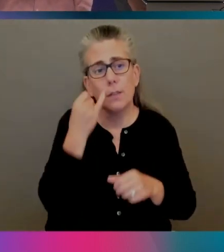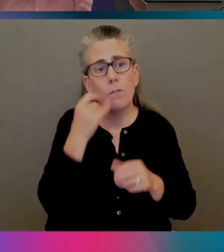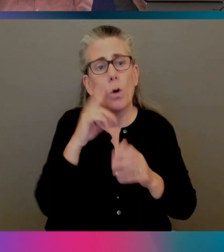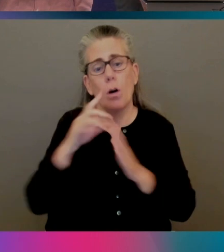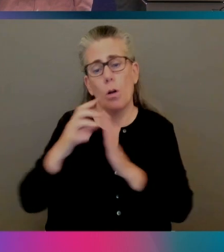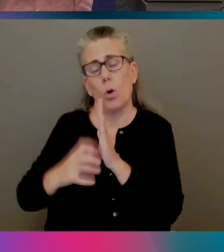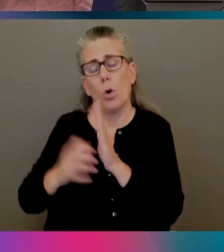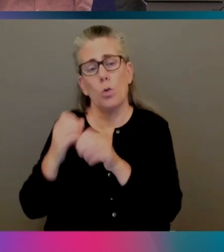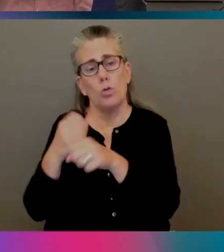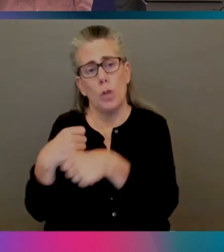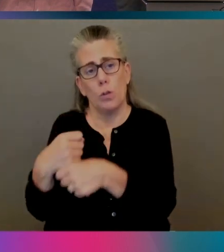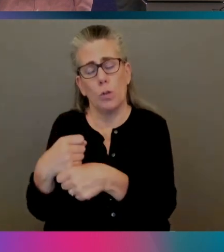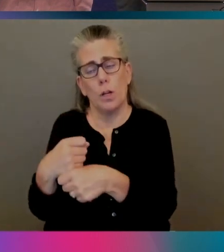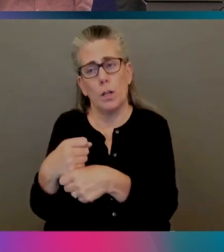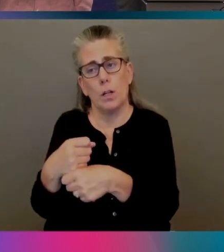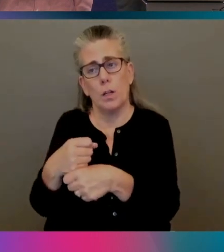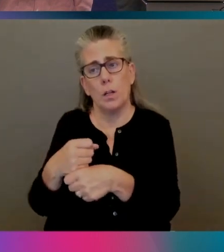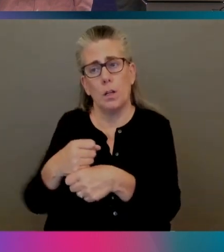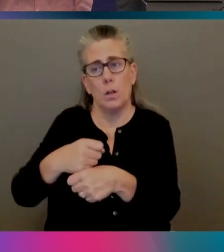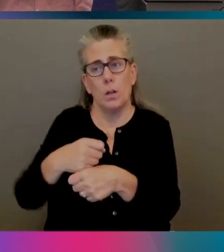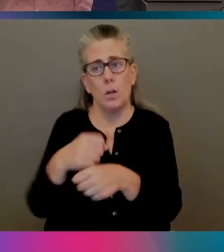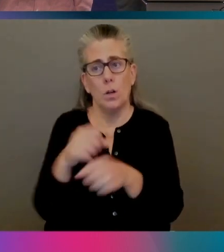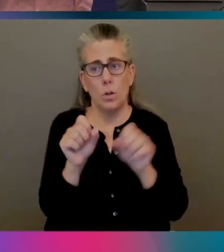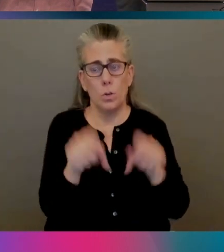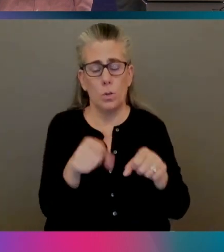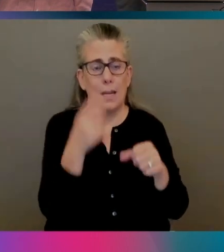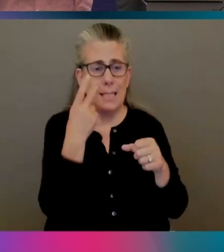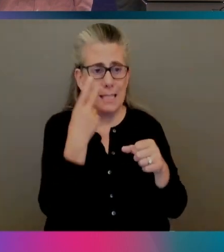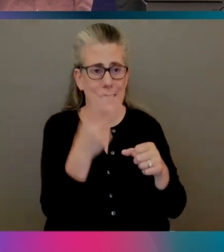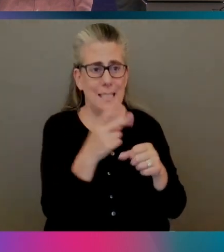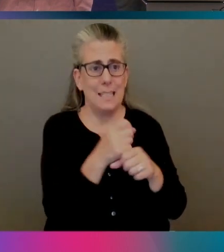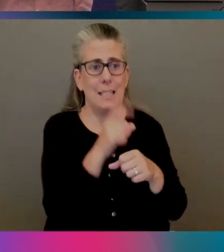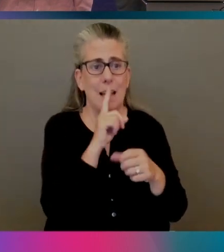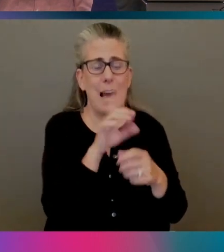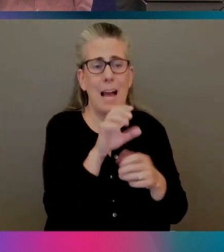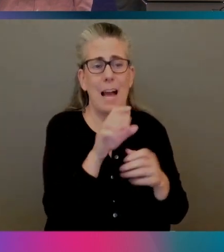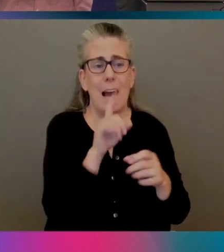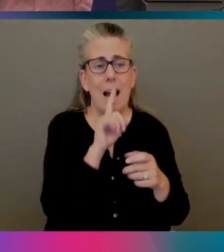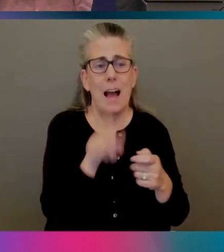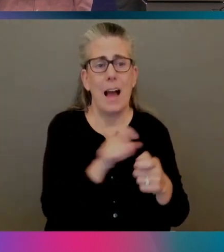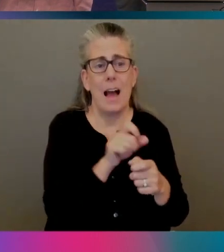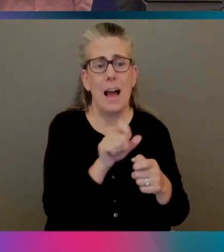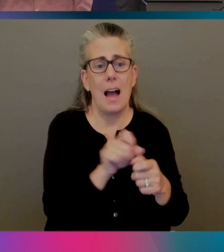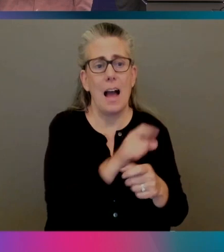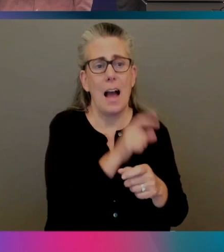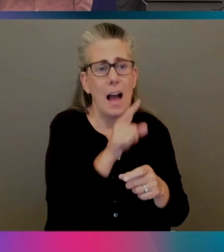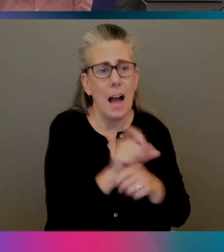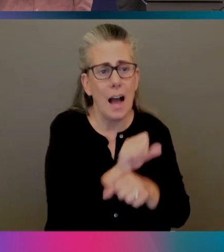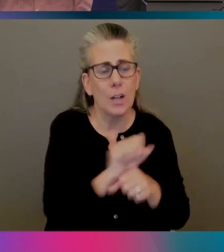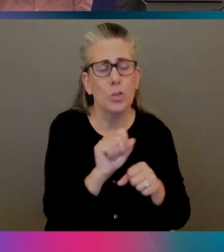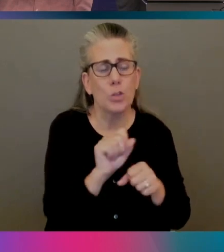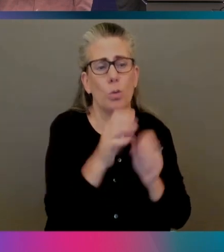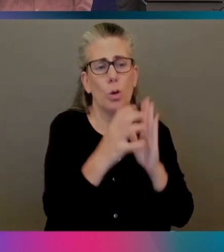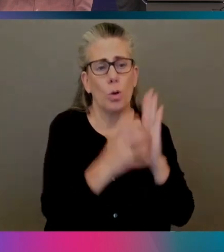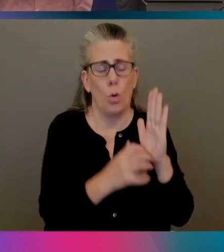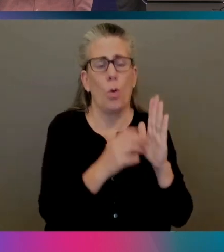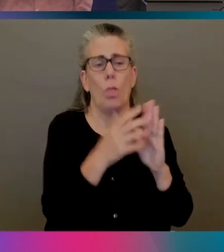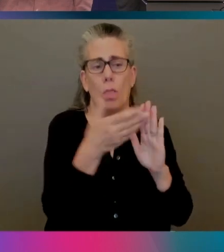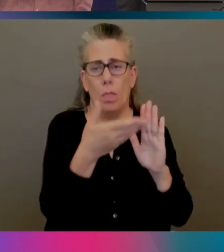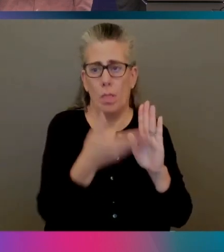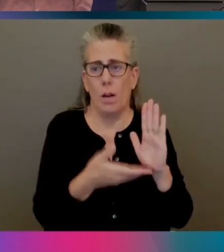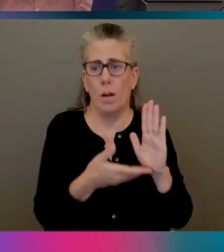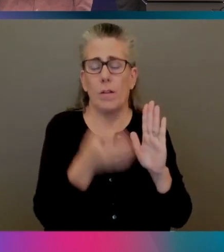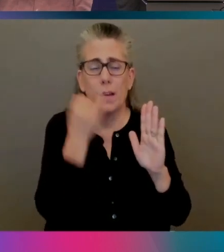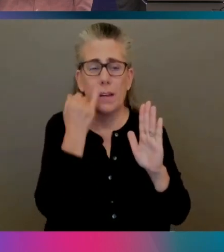user-written code, you can actually run security scan. And I have an example here where it gives you, if there is something wrong